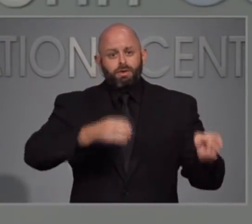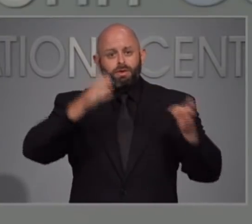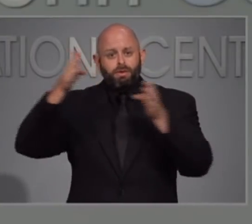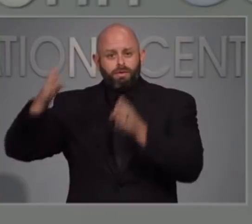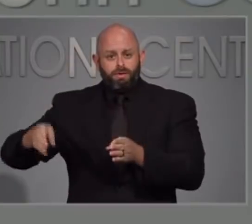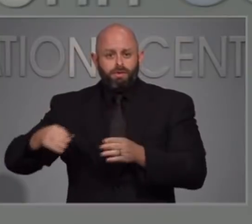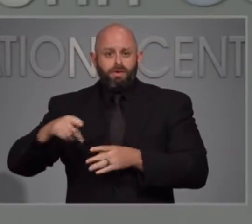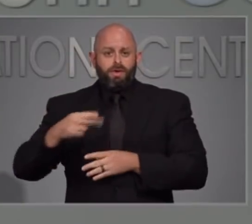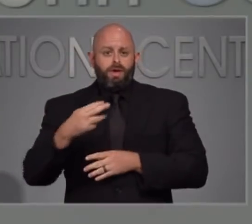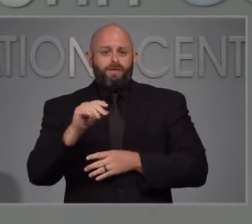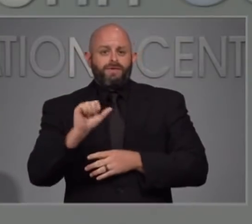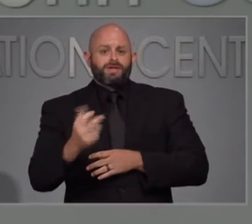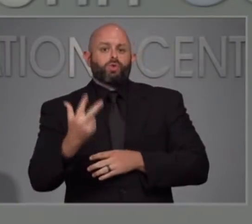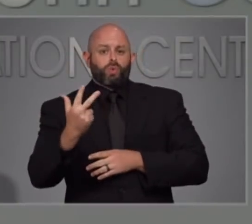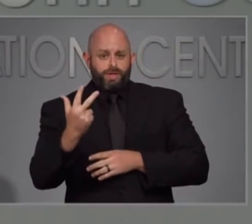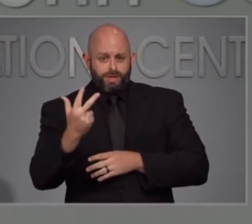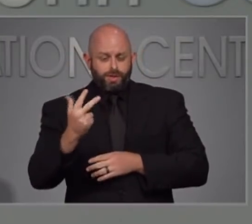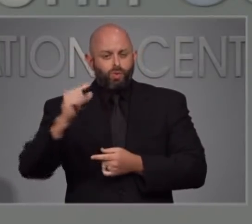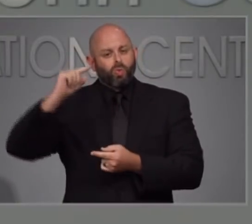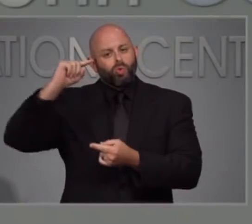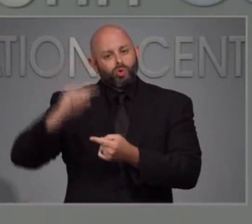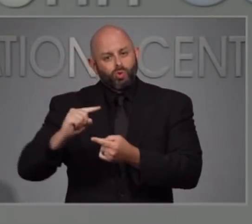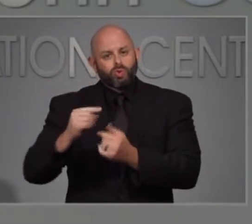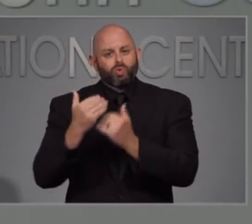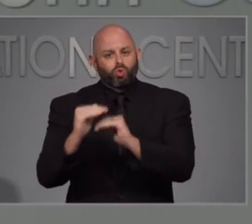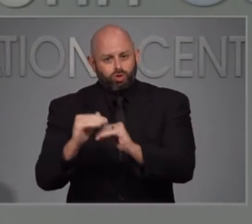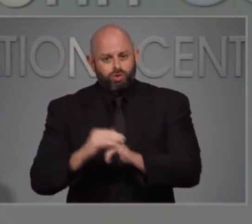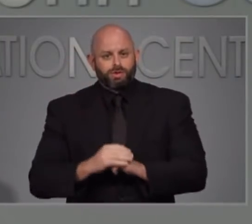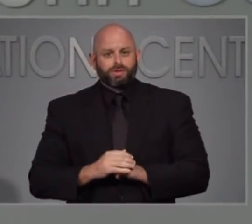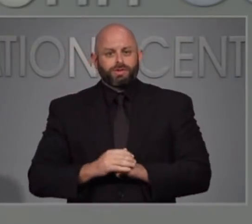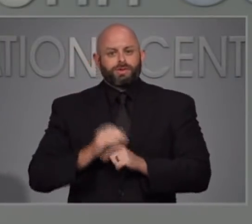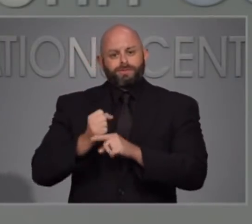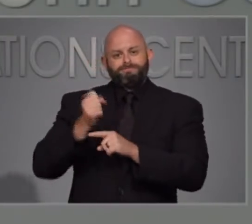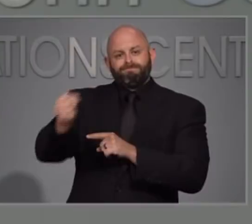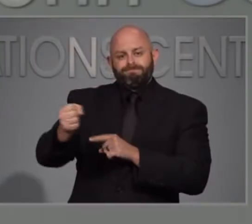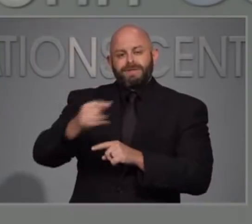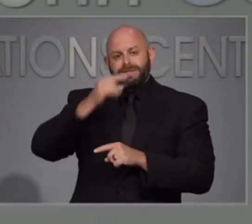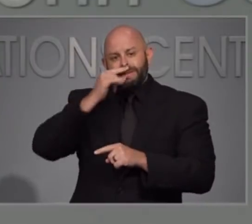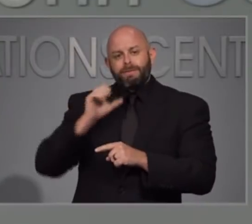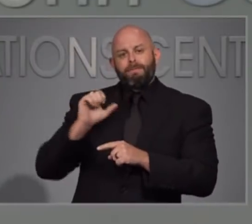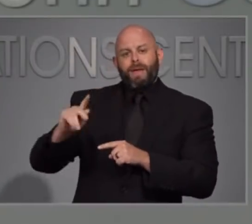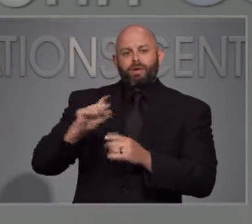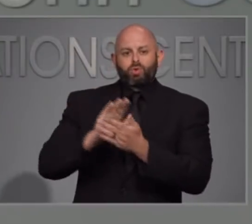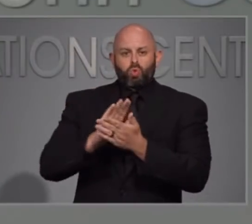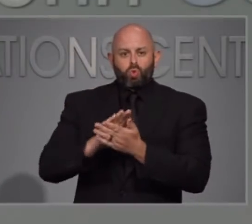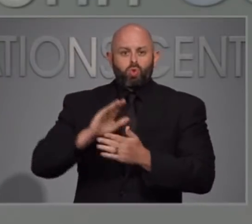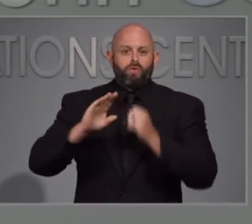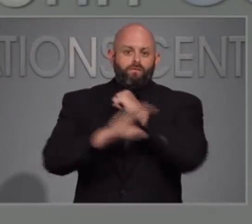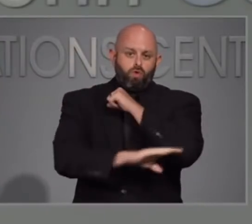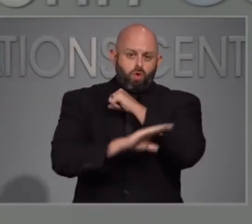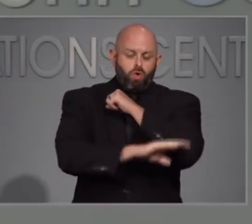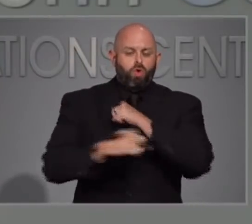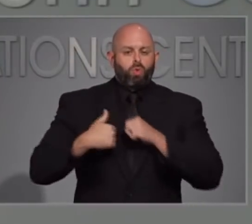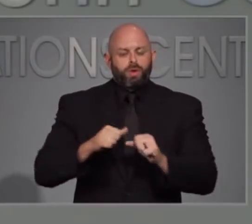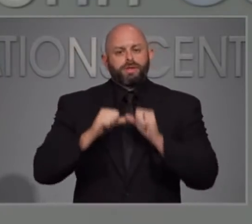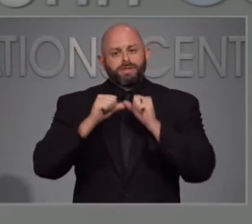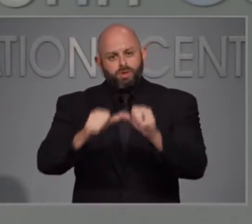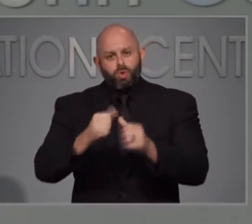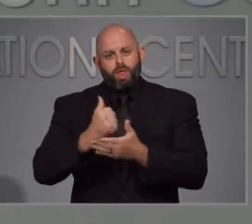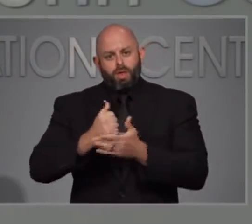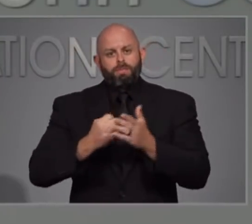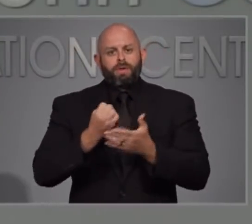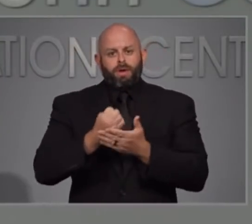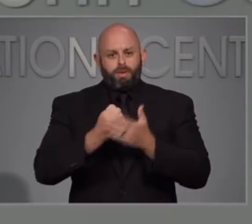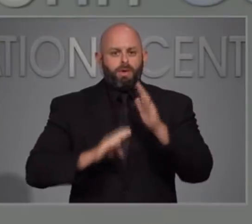on the restrictions, that we can have our kids in school this fall, and that we can continue to move forward and help the economy.